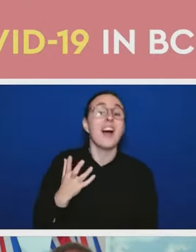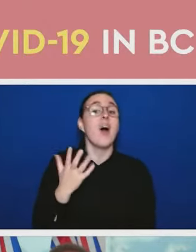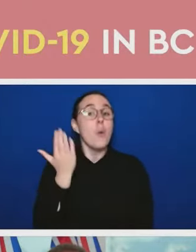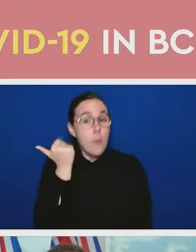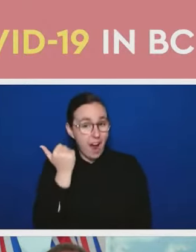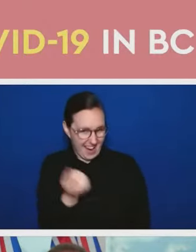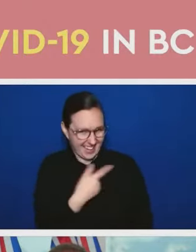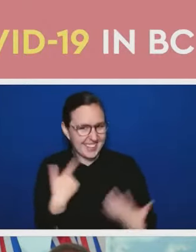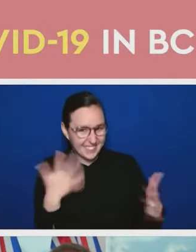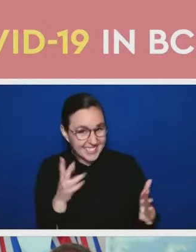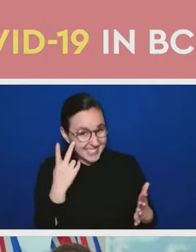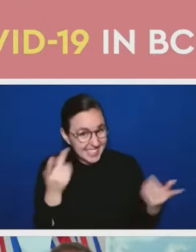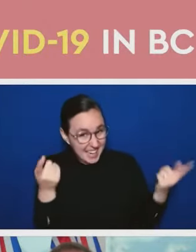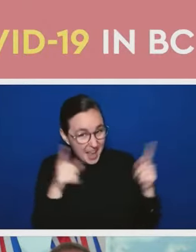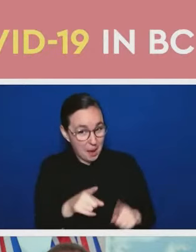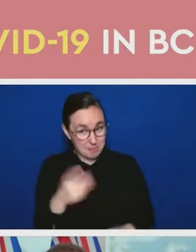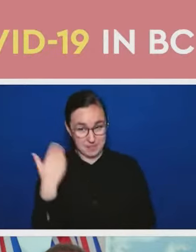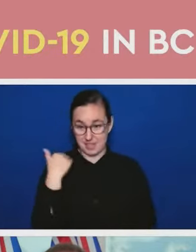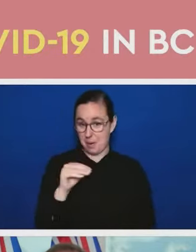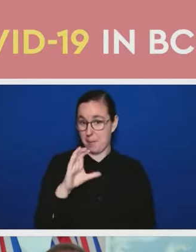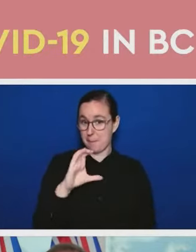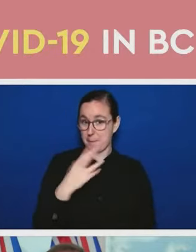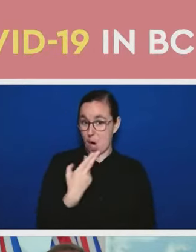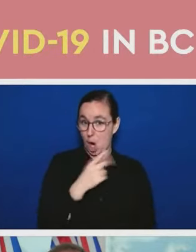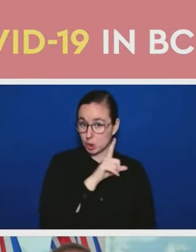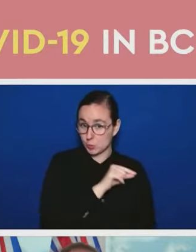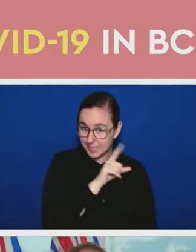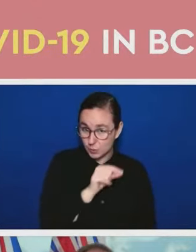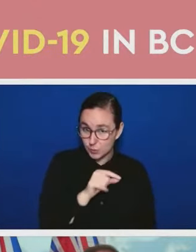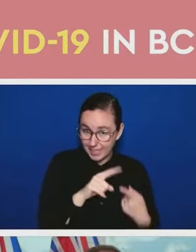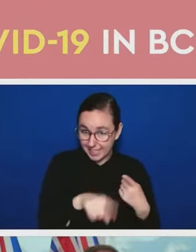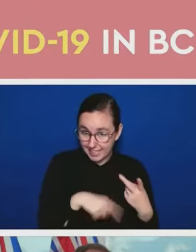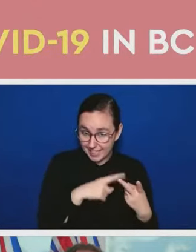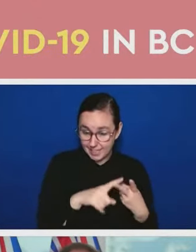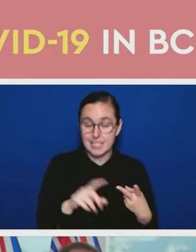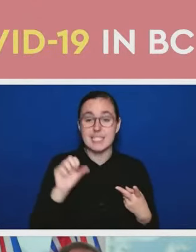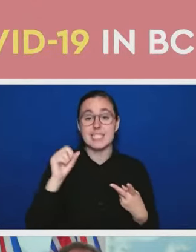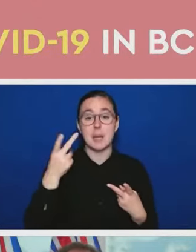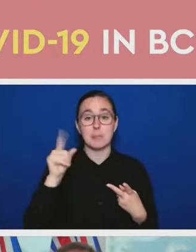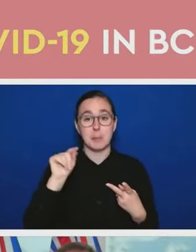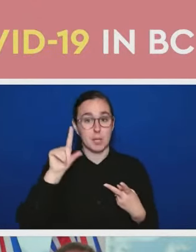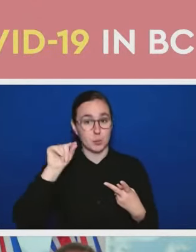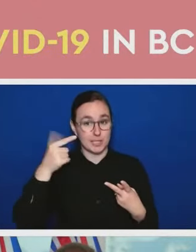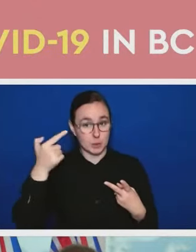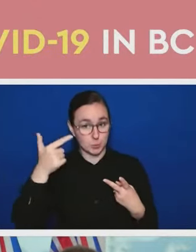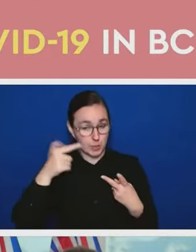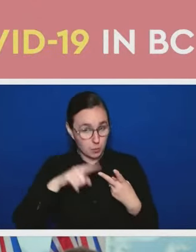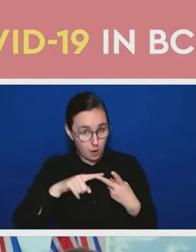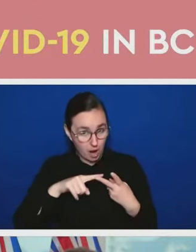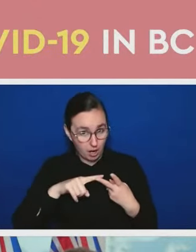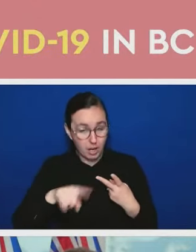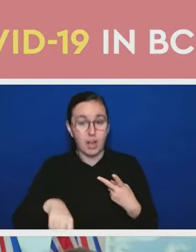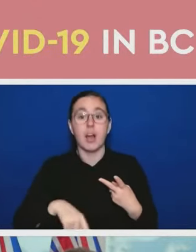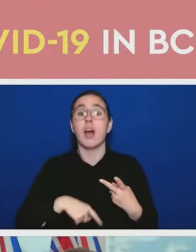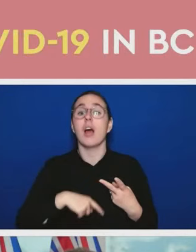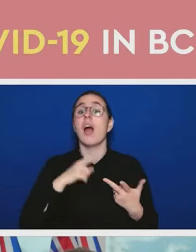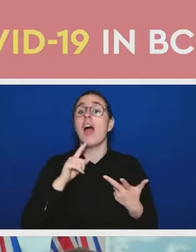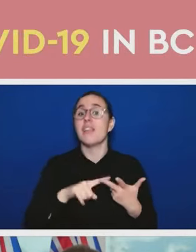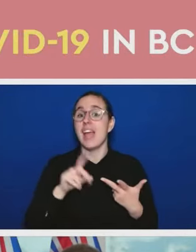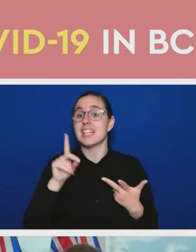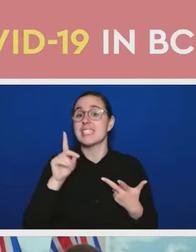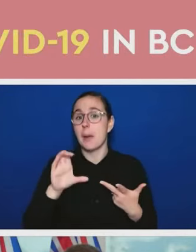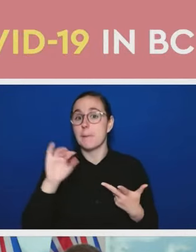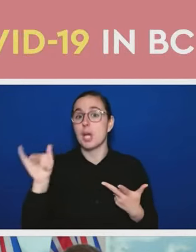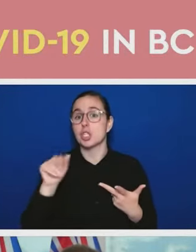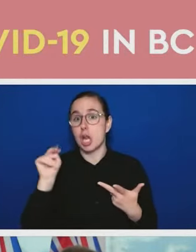of 2020, you saw this in September of 2021, and then more broadly in December and January of